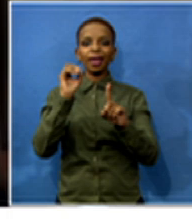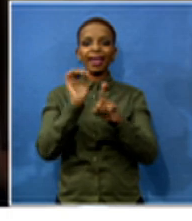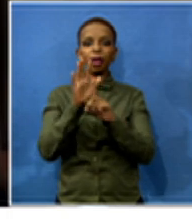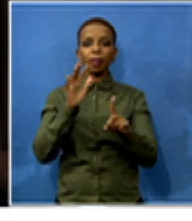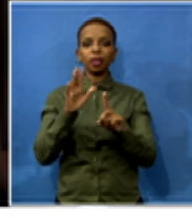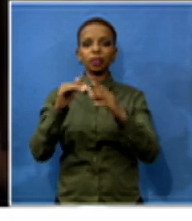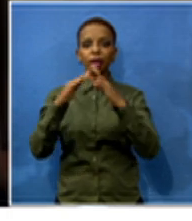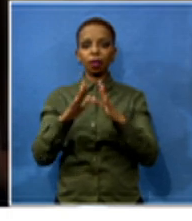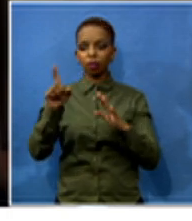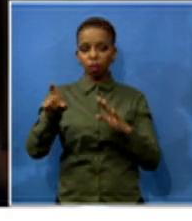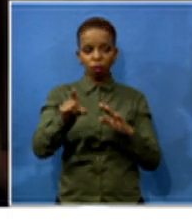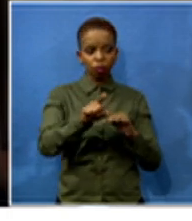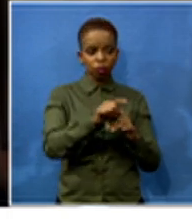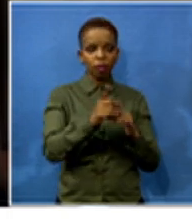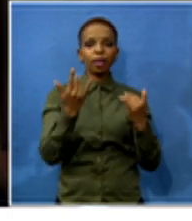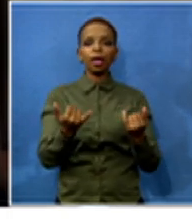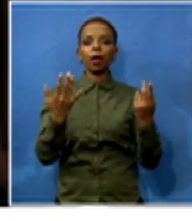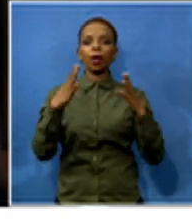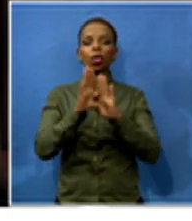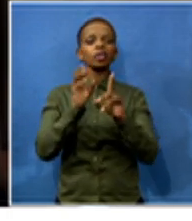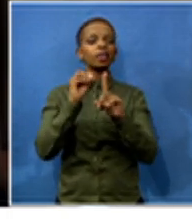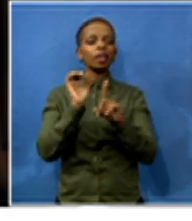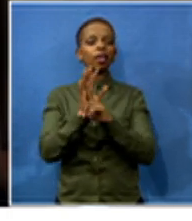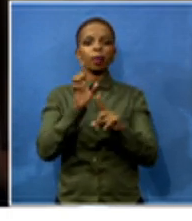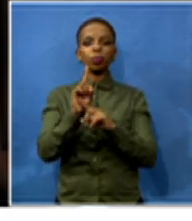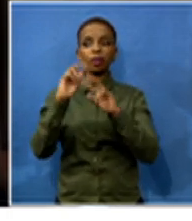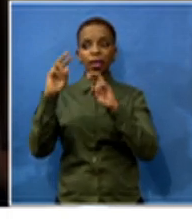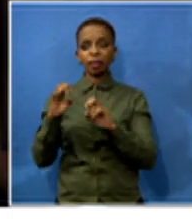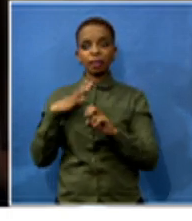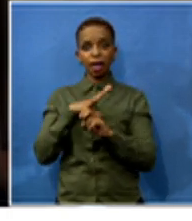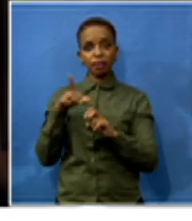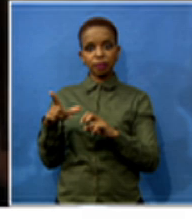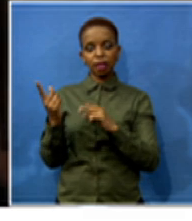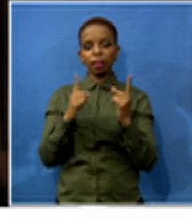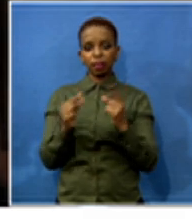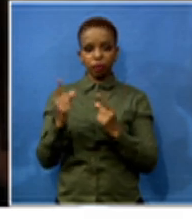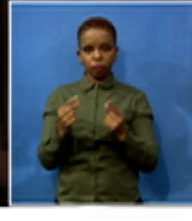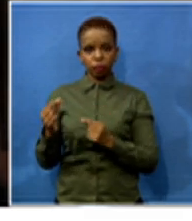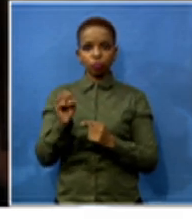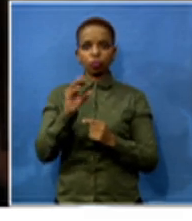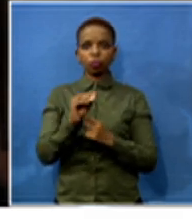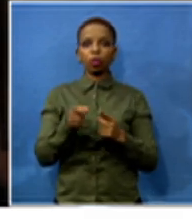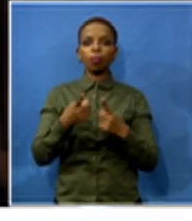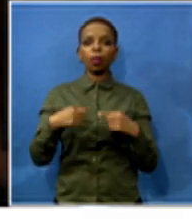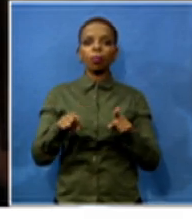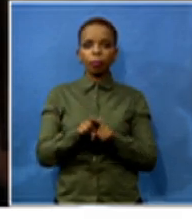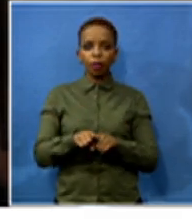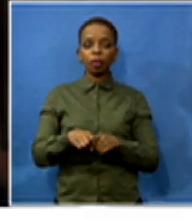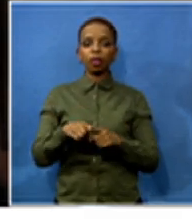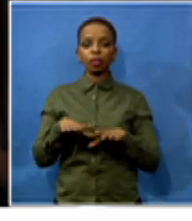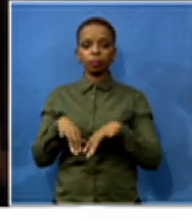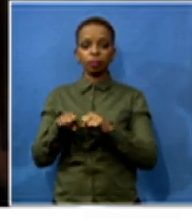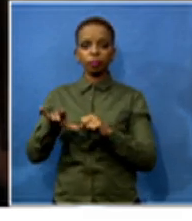the lockdown measures. And so we work quite closely with other role players in this area to